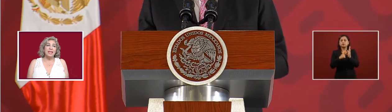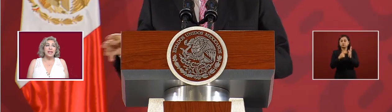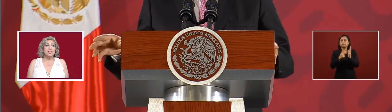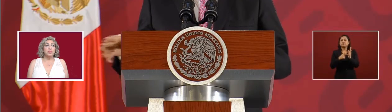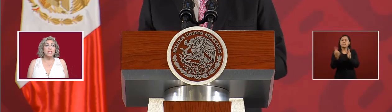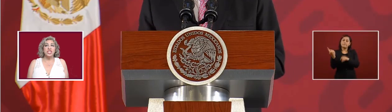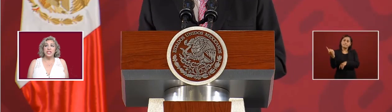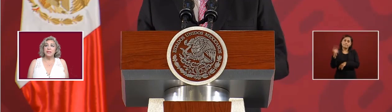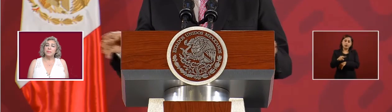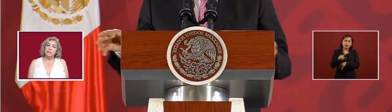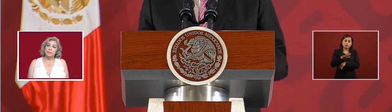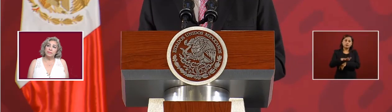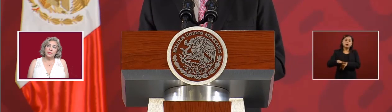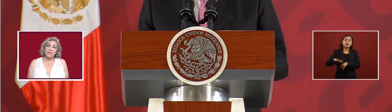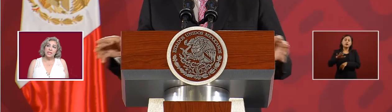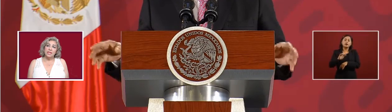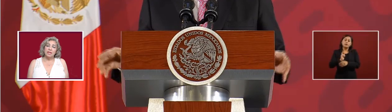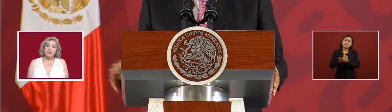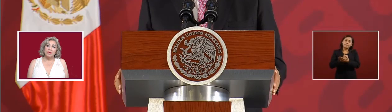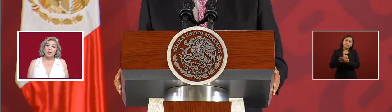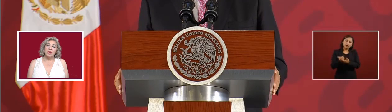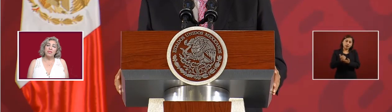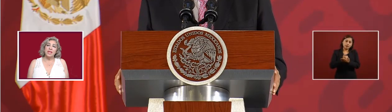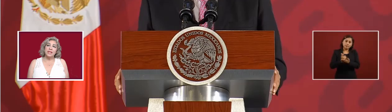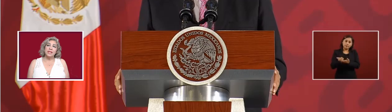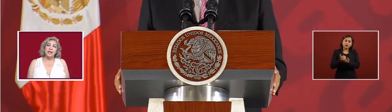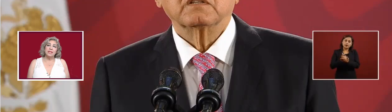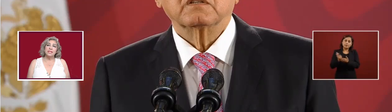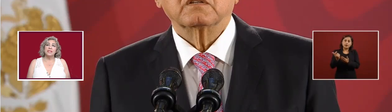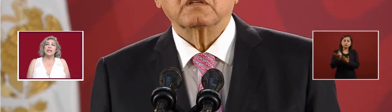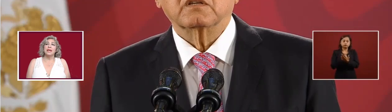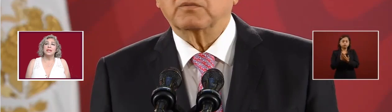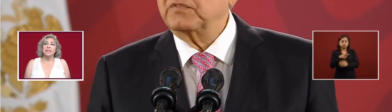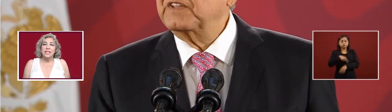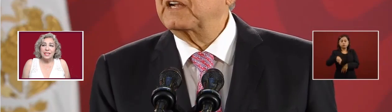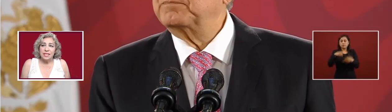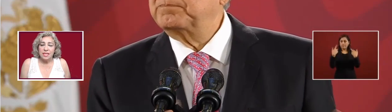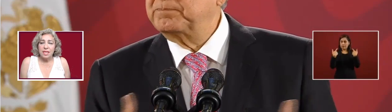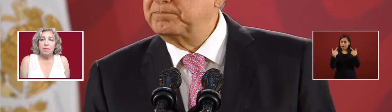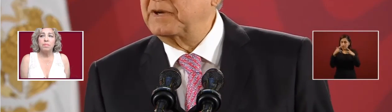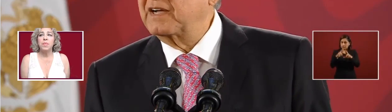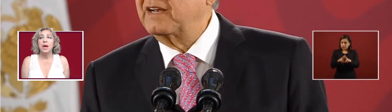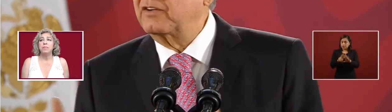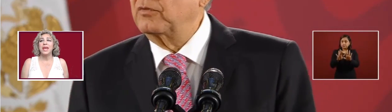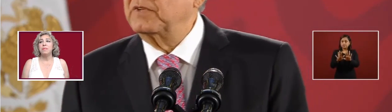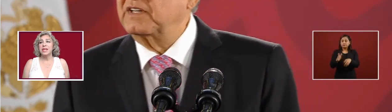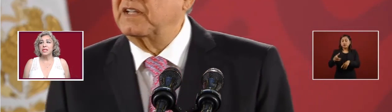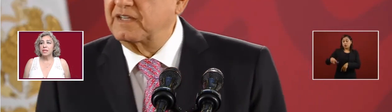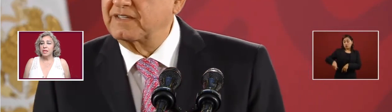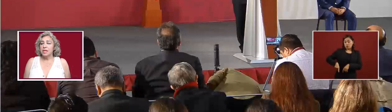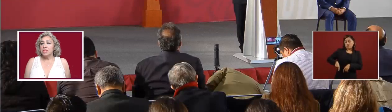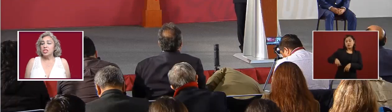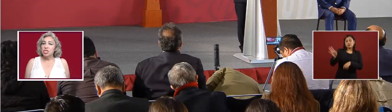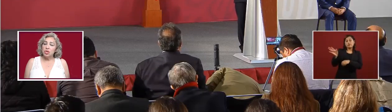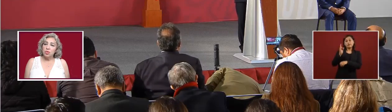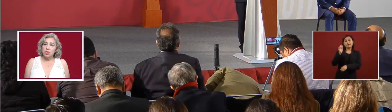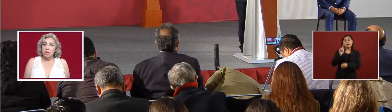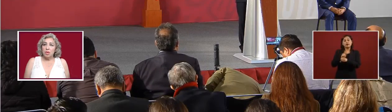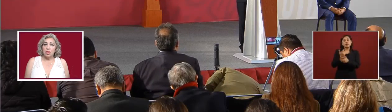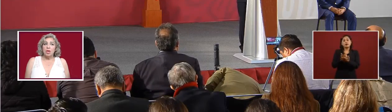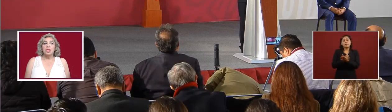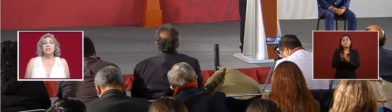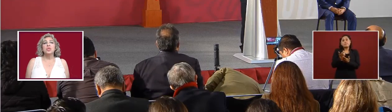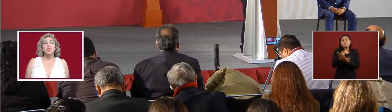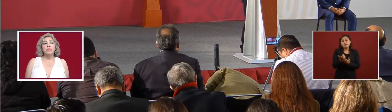that is rigid, or that, uh, sets the, uh, payment. So,